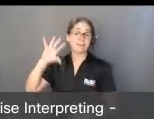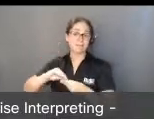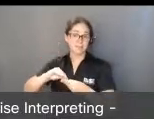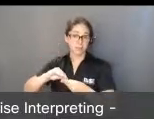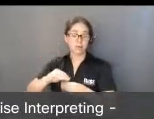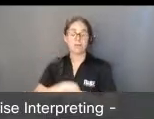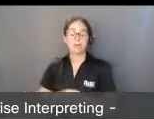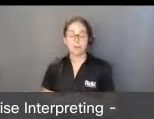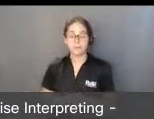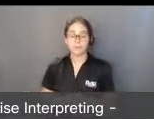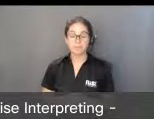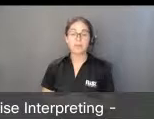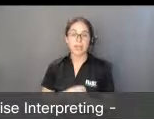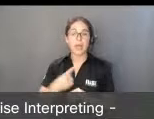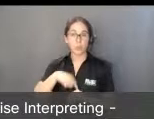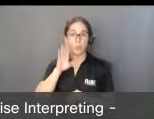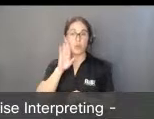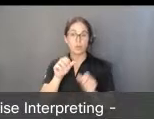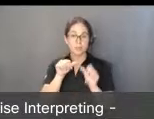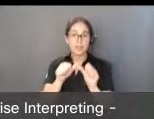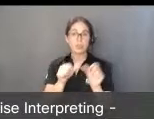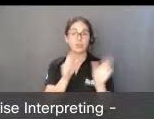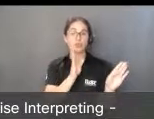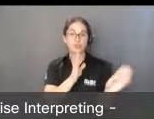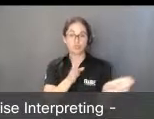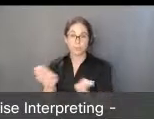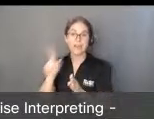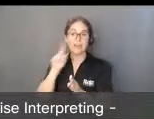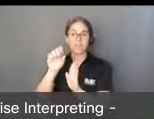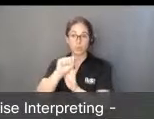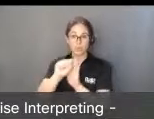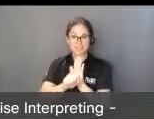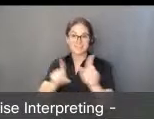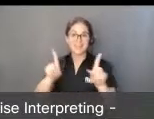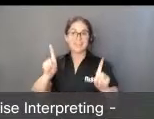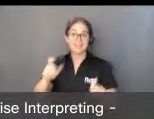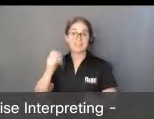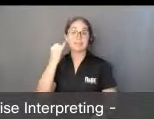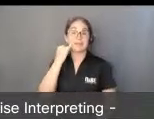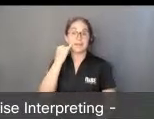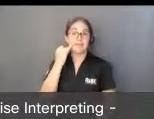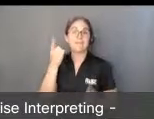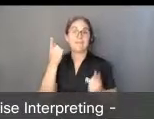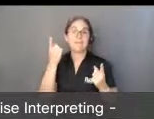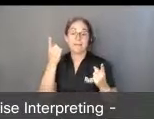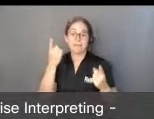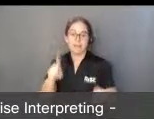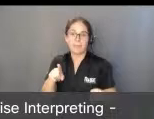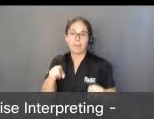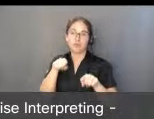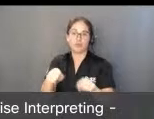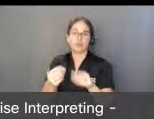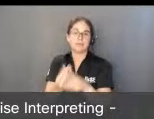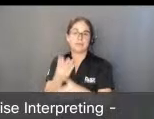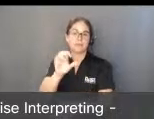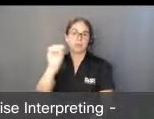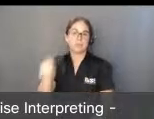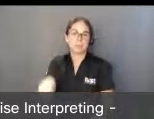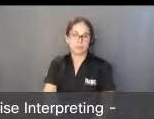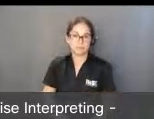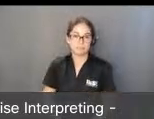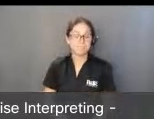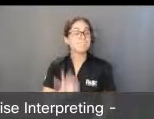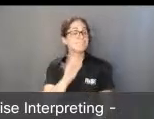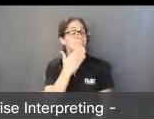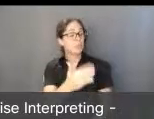preparing as needed for our state tests if they do occur in the spring. Okay, thank you